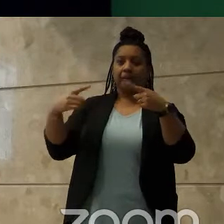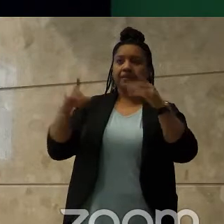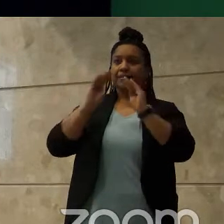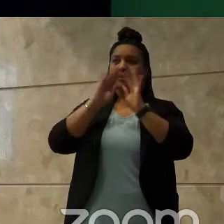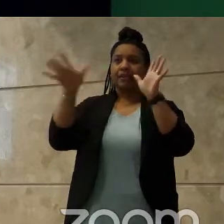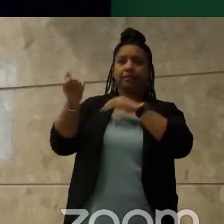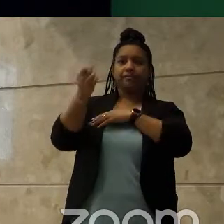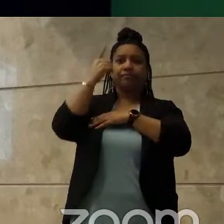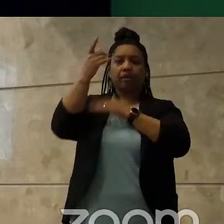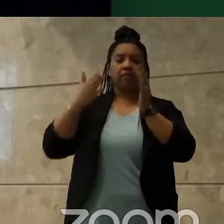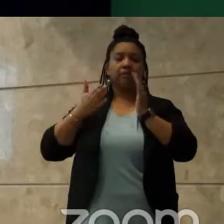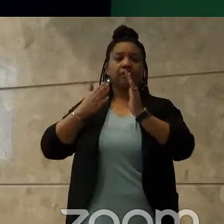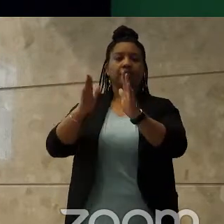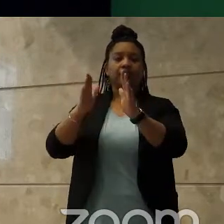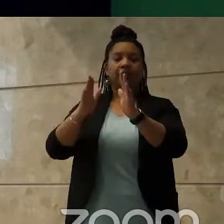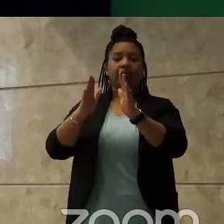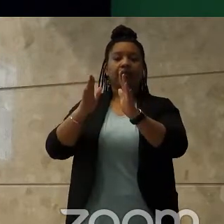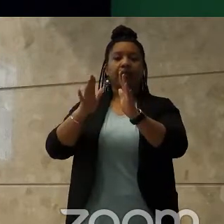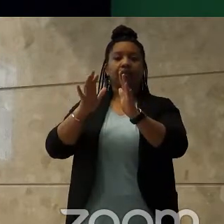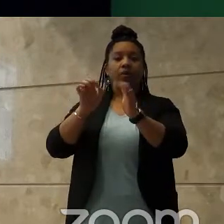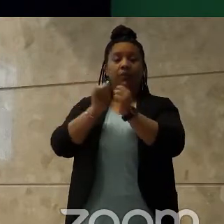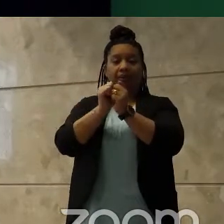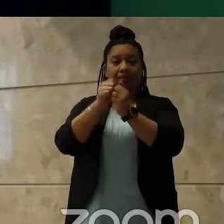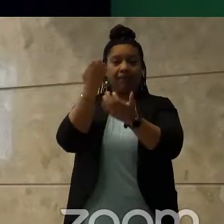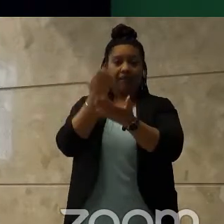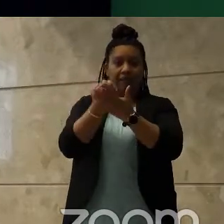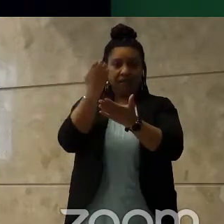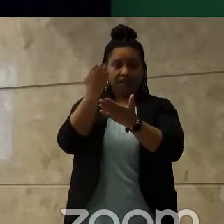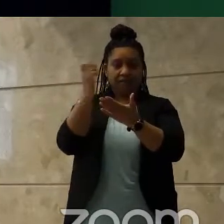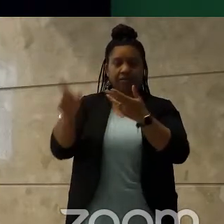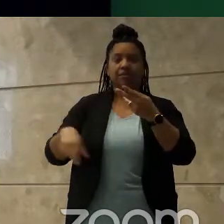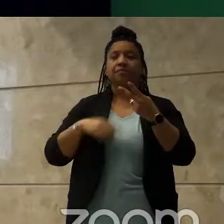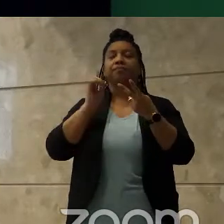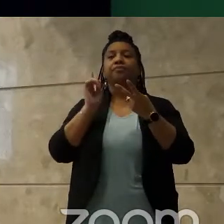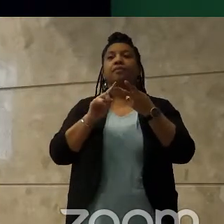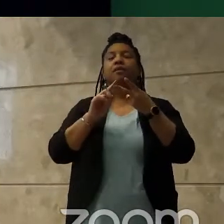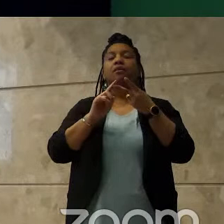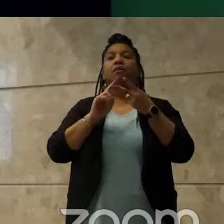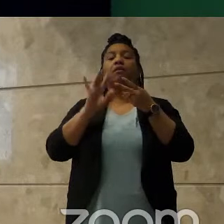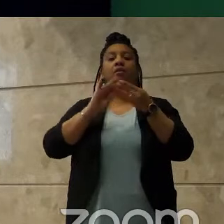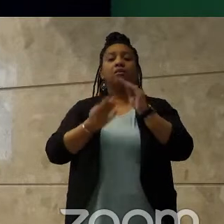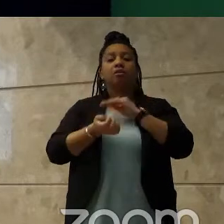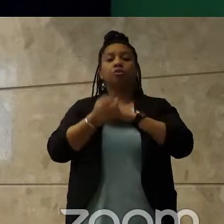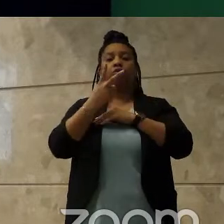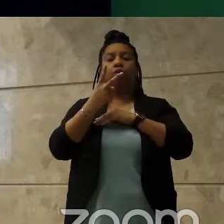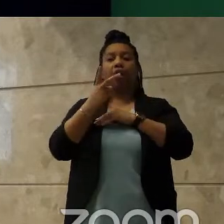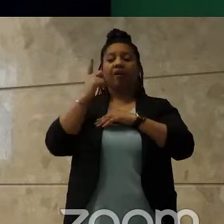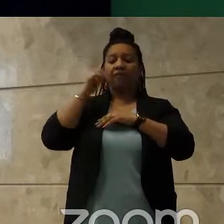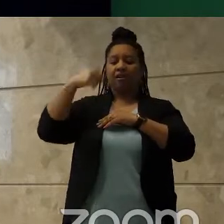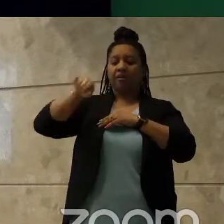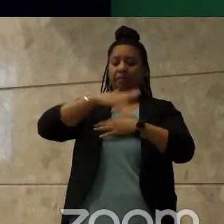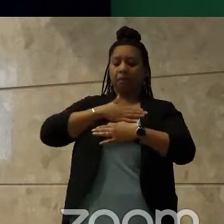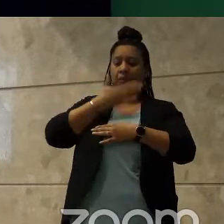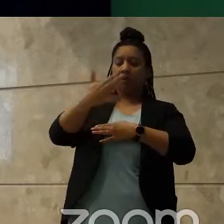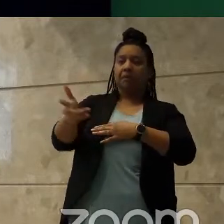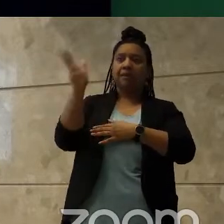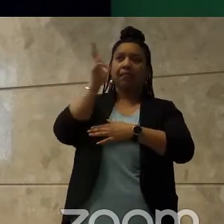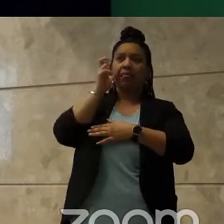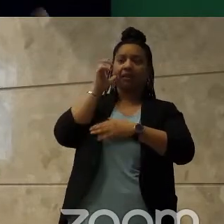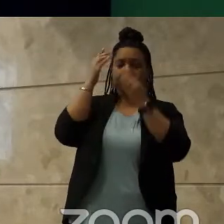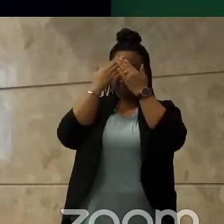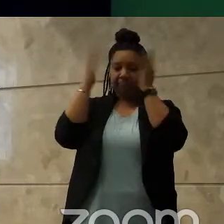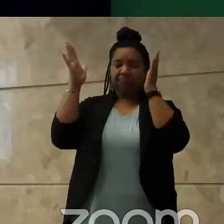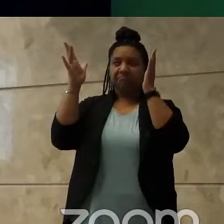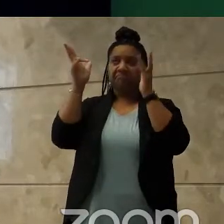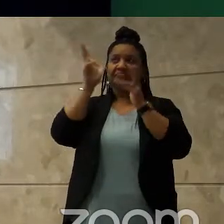and back their points up with evidence. Number two, to be willing to listen with an open mind to